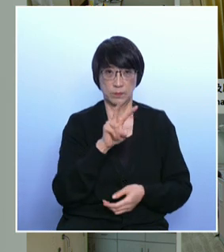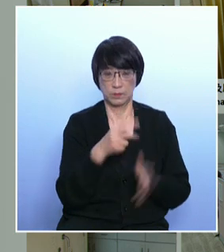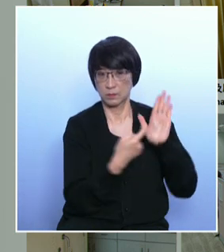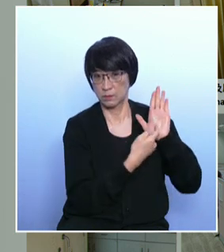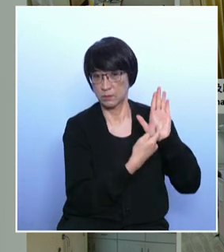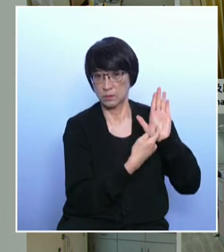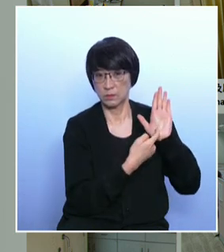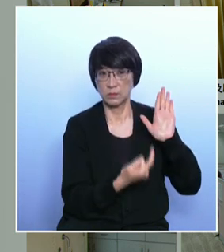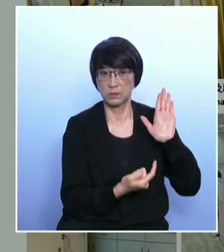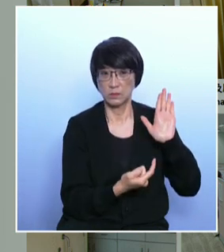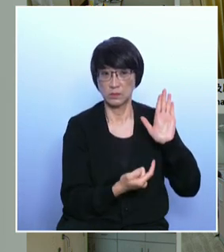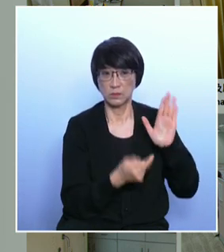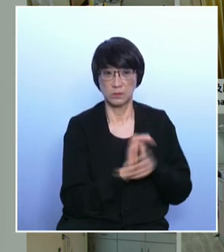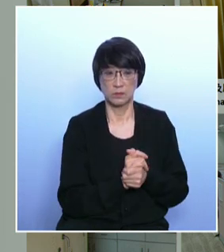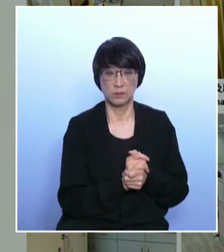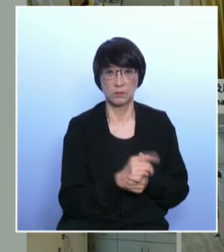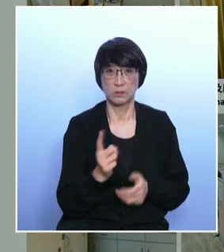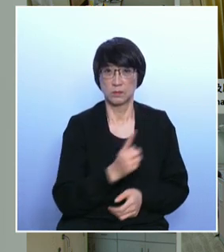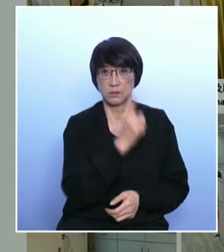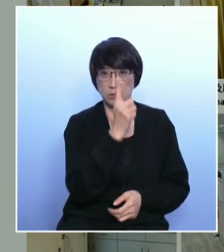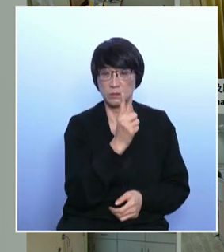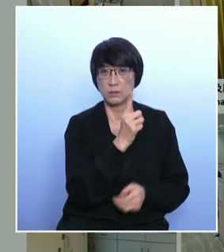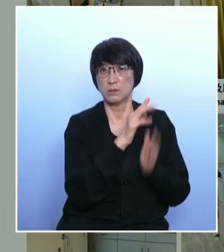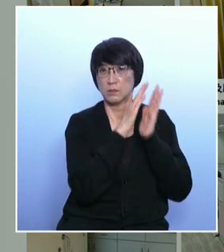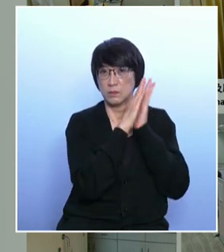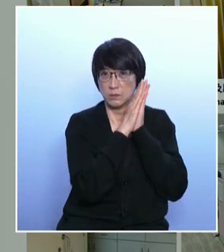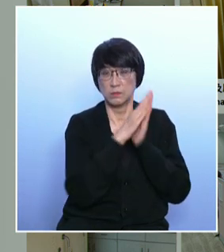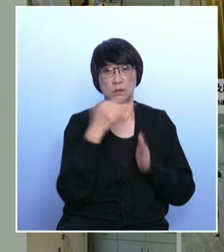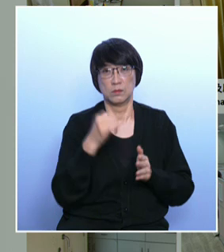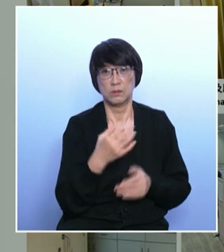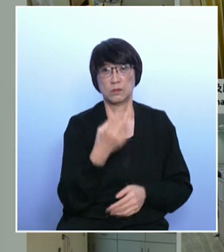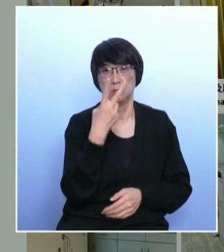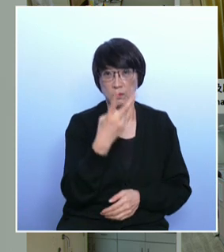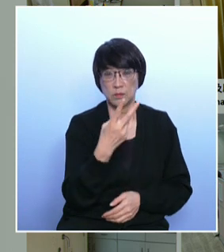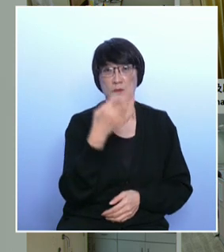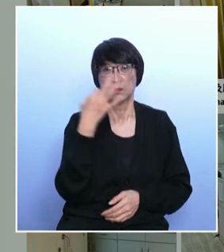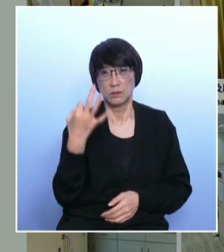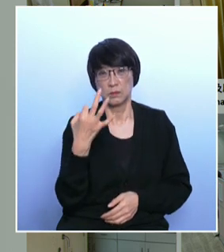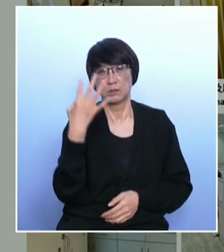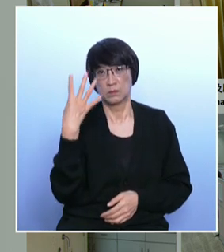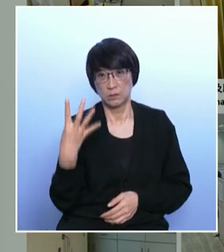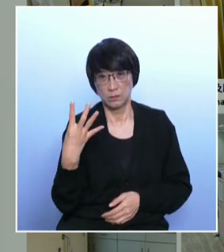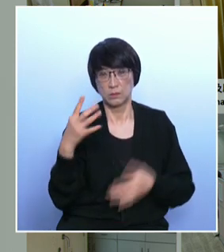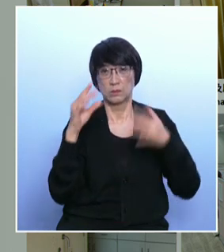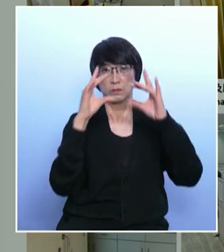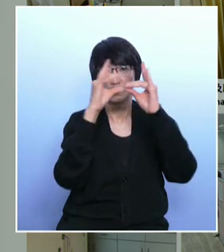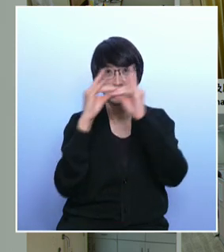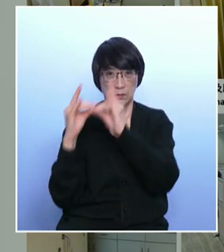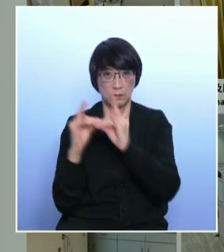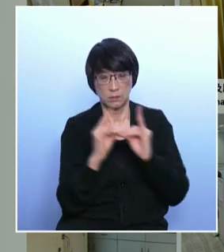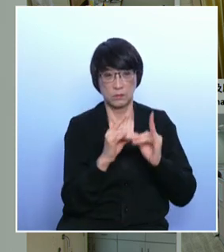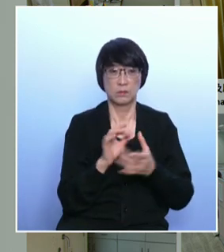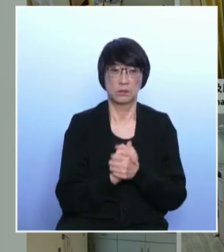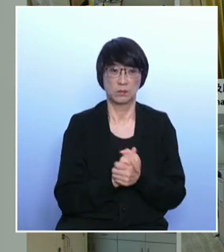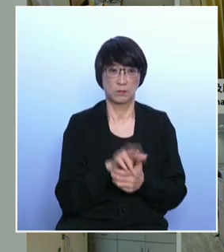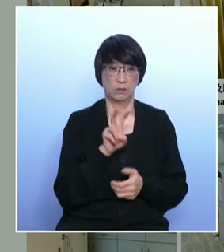the 60s, much earlier than Madame SHO residence. There aren't any single rooms. There are double rooms or